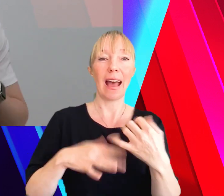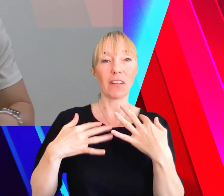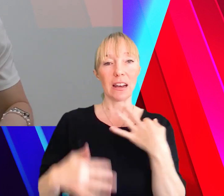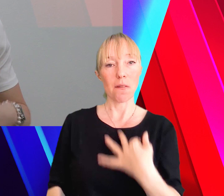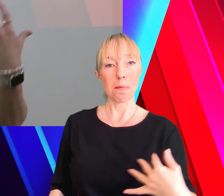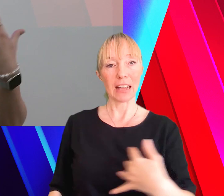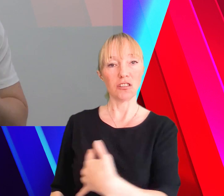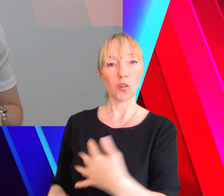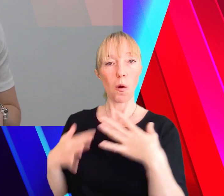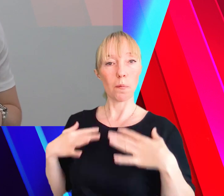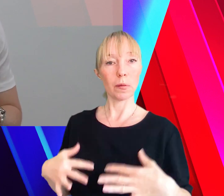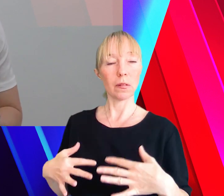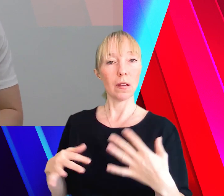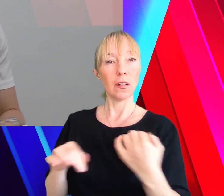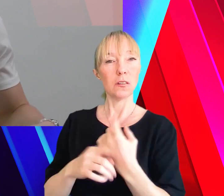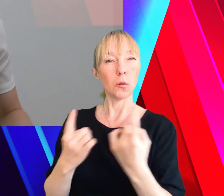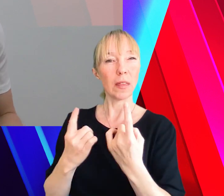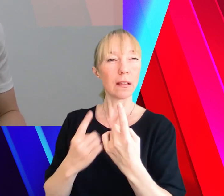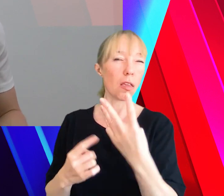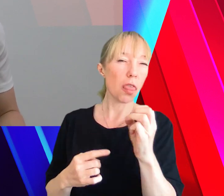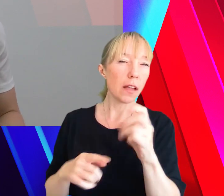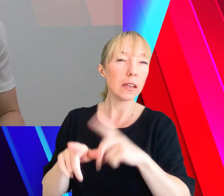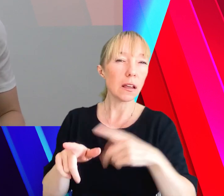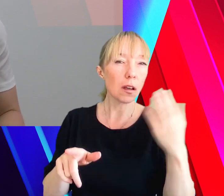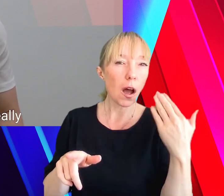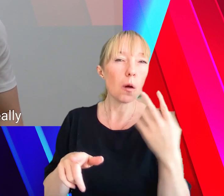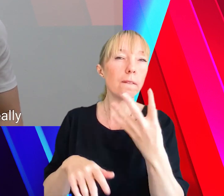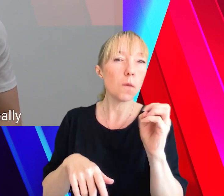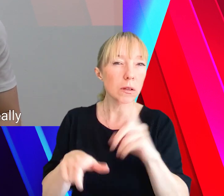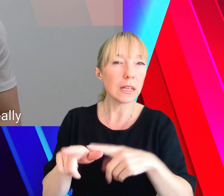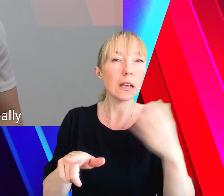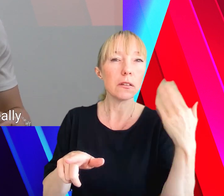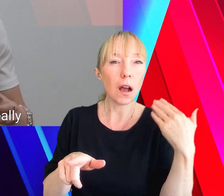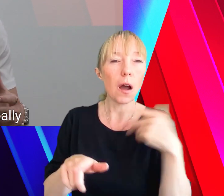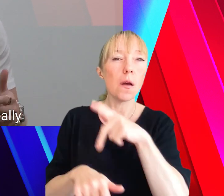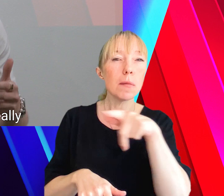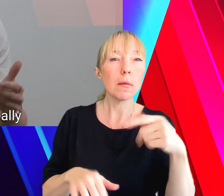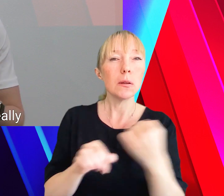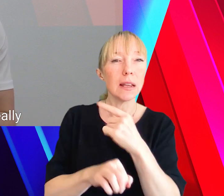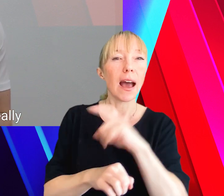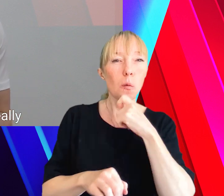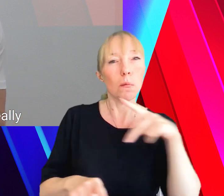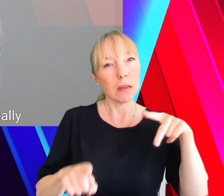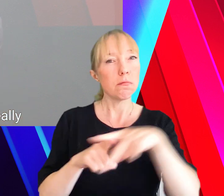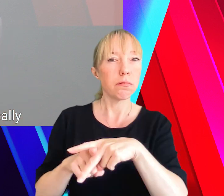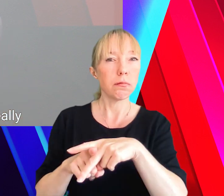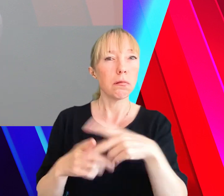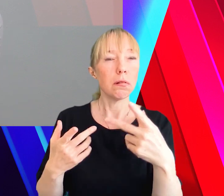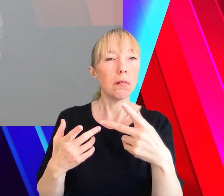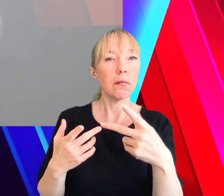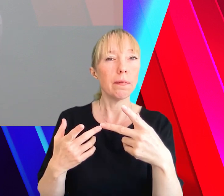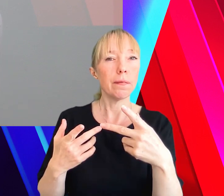wear like sheer mesh tops, or they do all these things that 30 years ago or 40 years ago, people who did that would have been